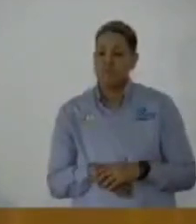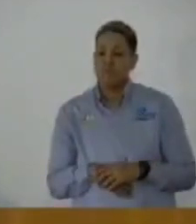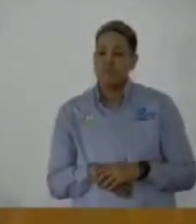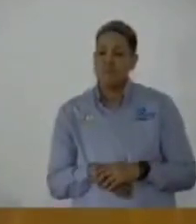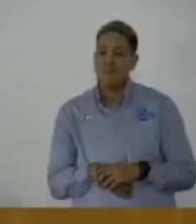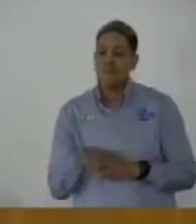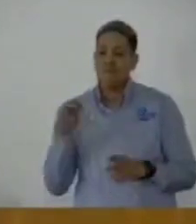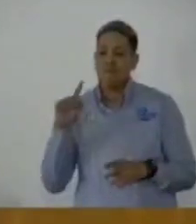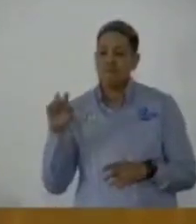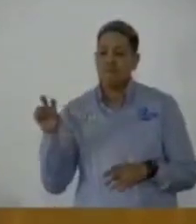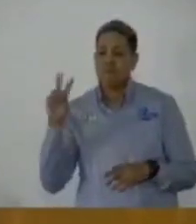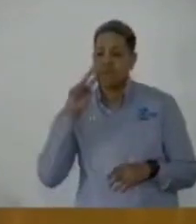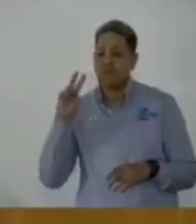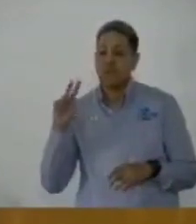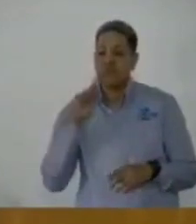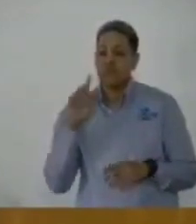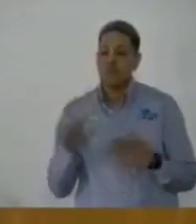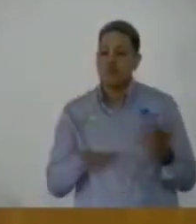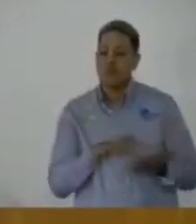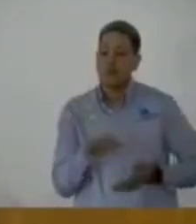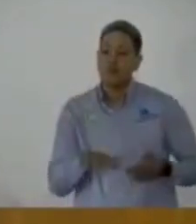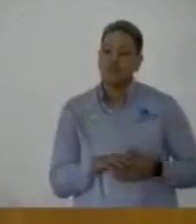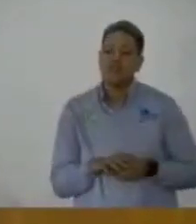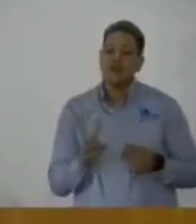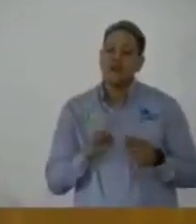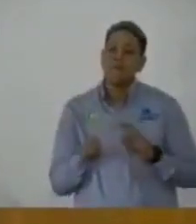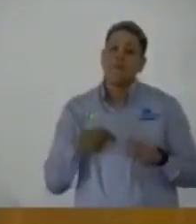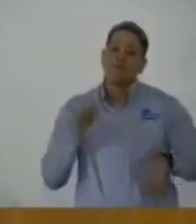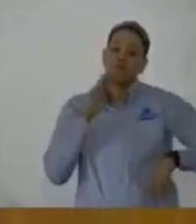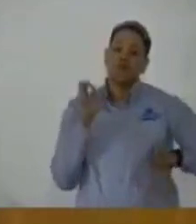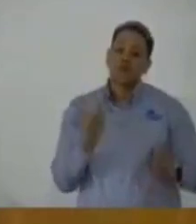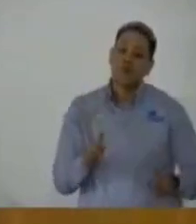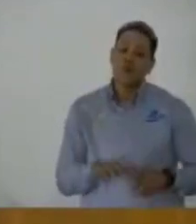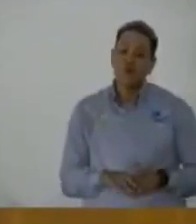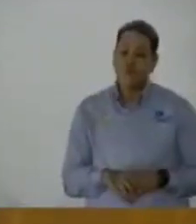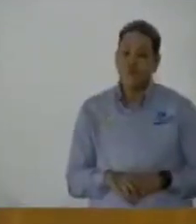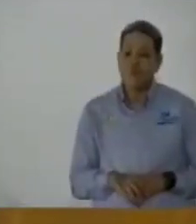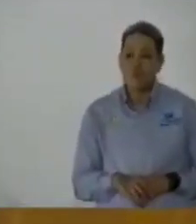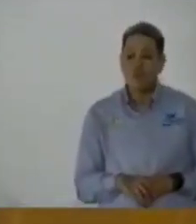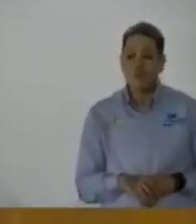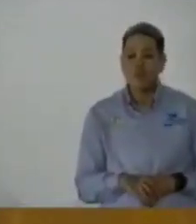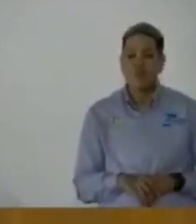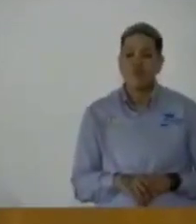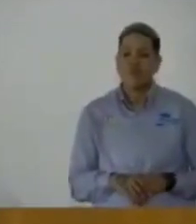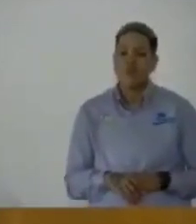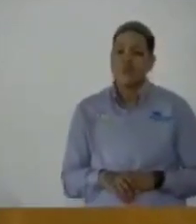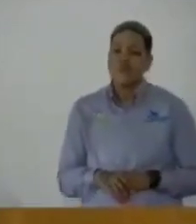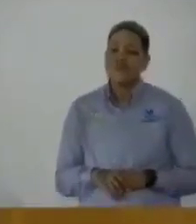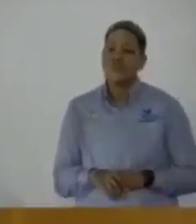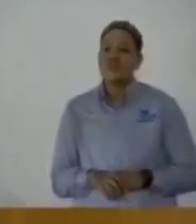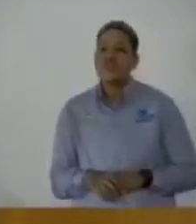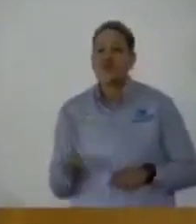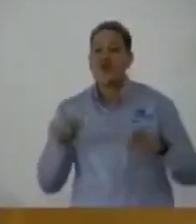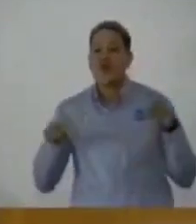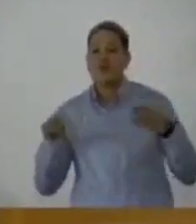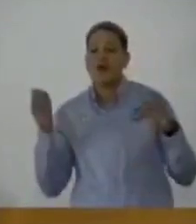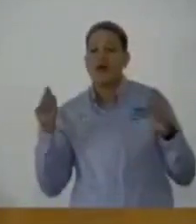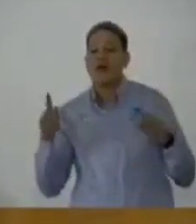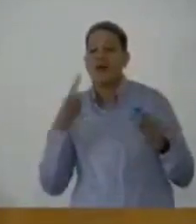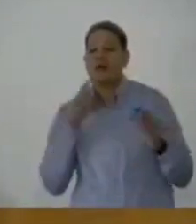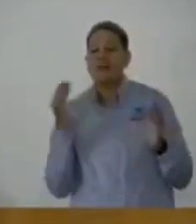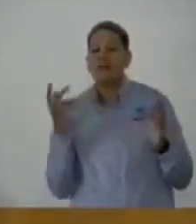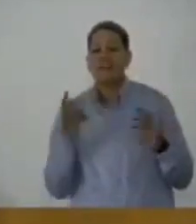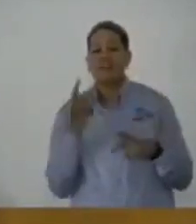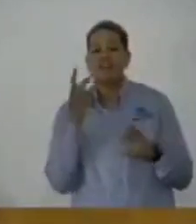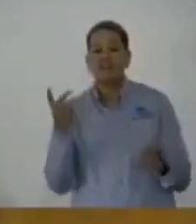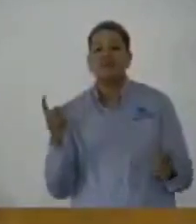Matthew looked confused. But okay, we'll come back. All right, so we'll go back again. Because a lot of the public is also